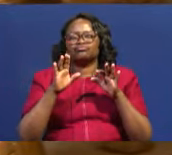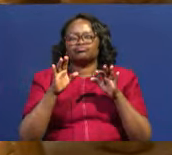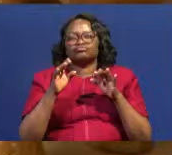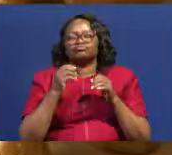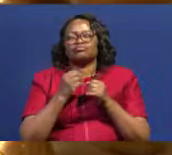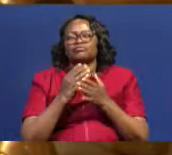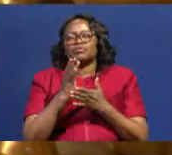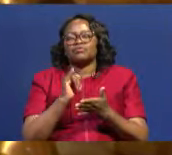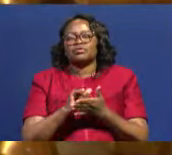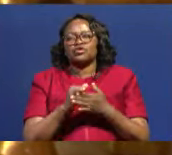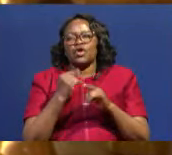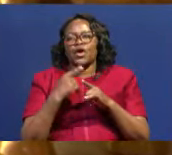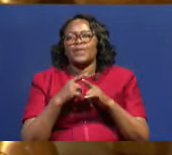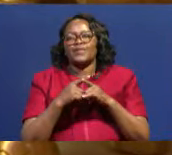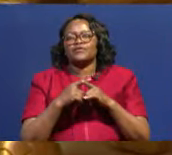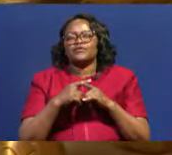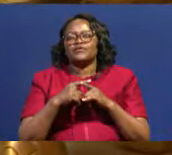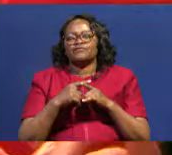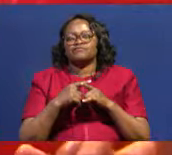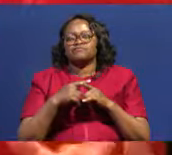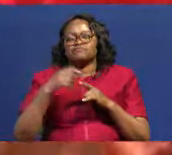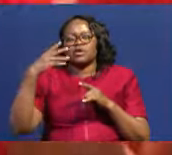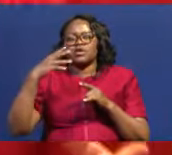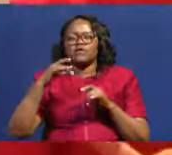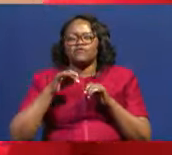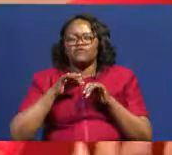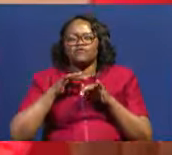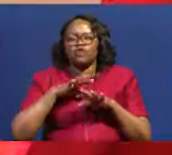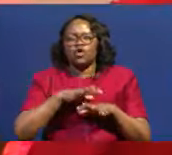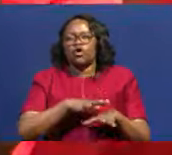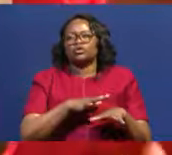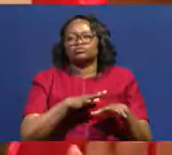only positive energy flows through the household.